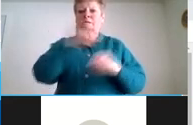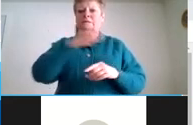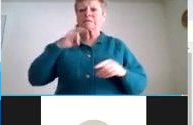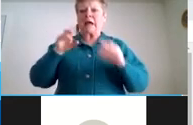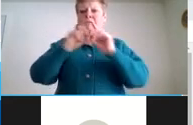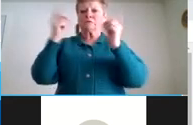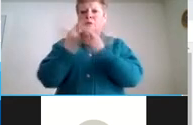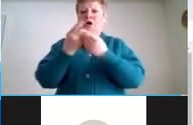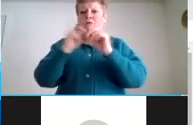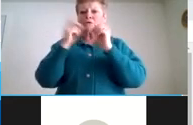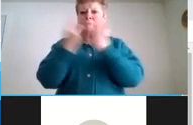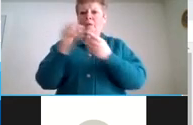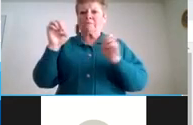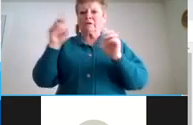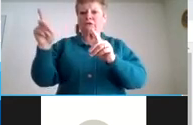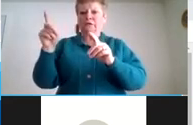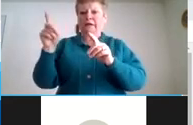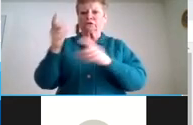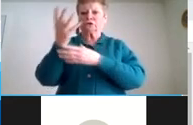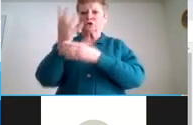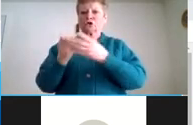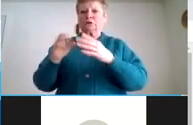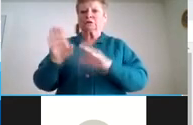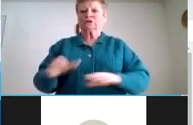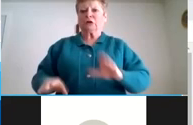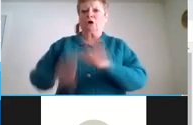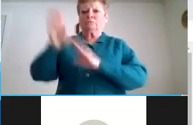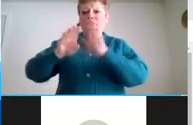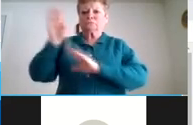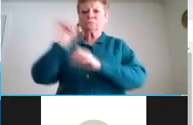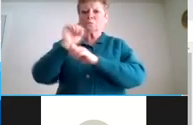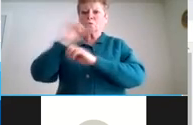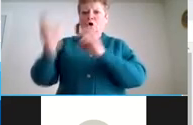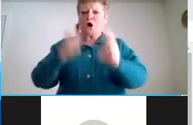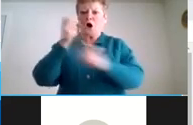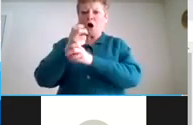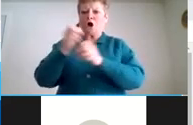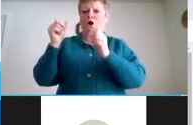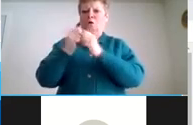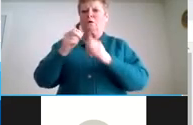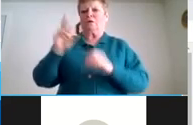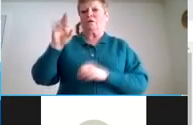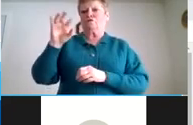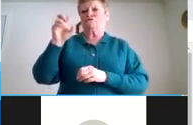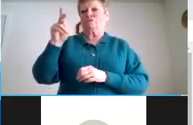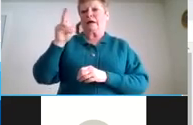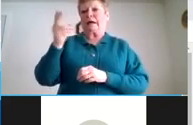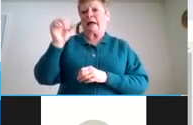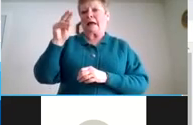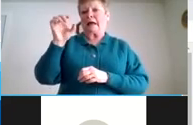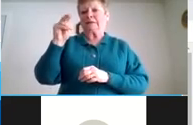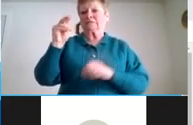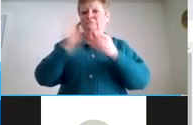Scotia Department of Education and Early Childhood Development, have been working very hard with the Rick Hansen Foundation to identify provincial curricula connections